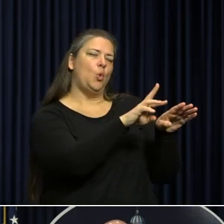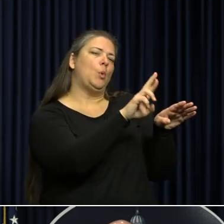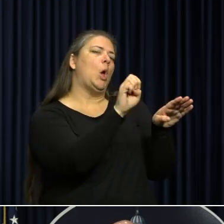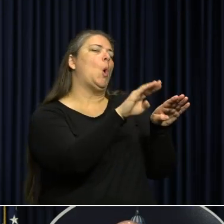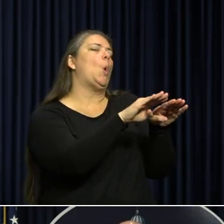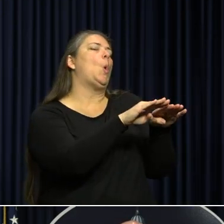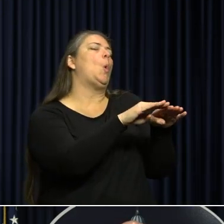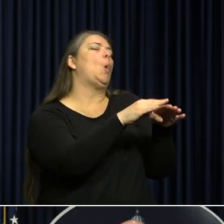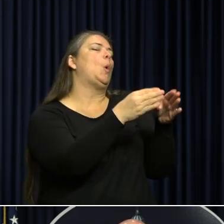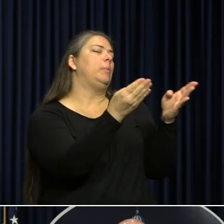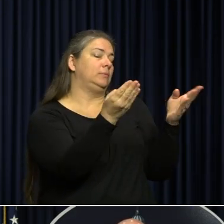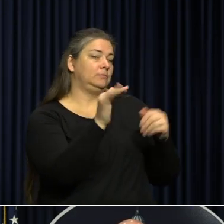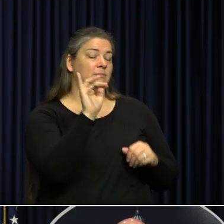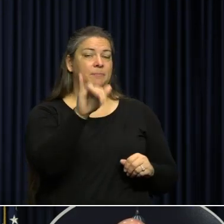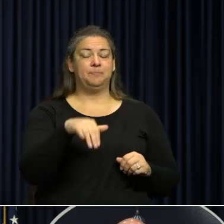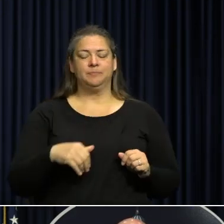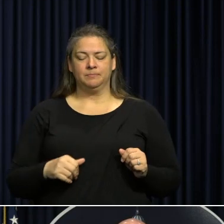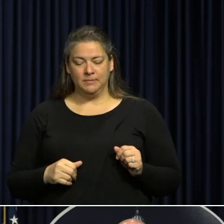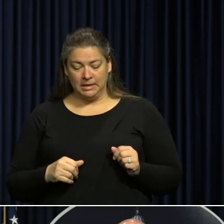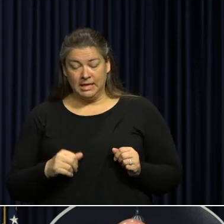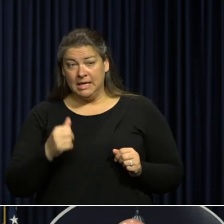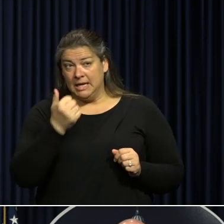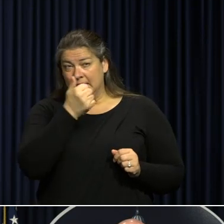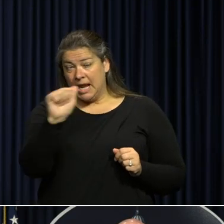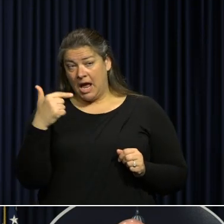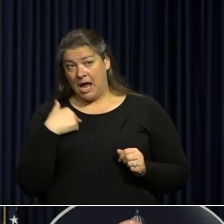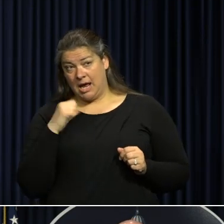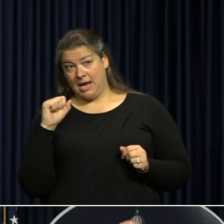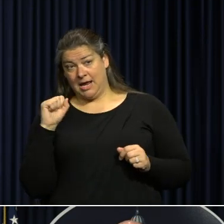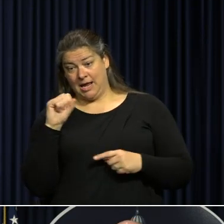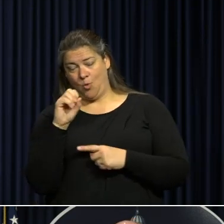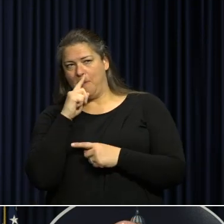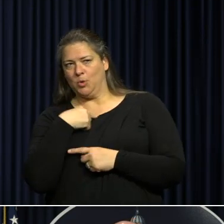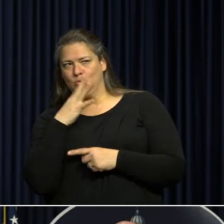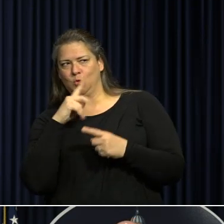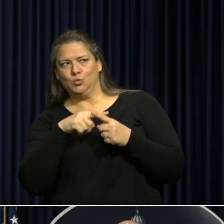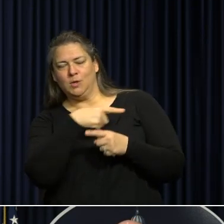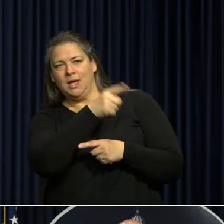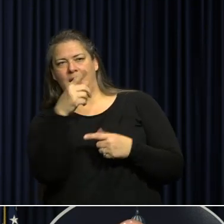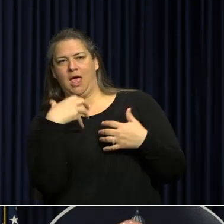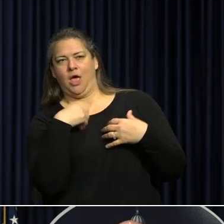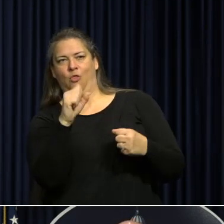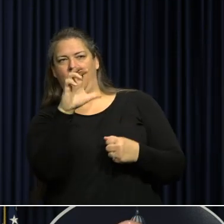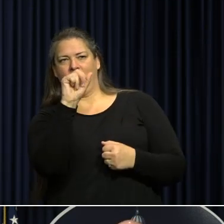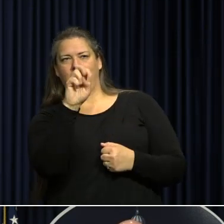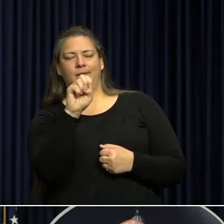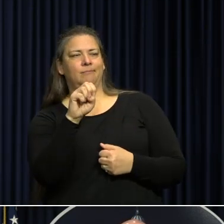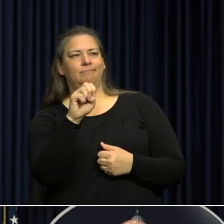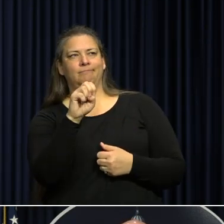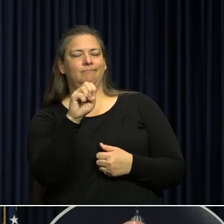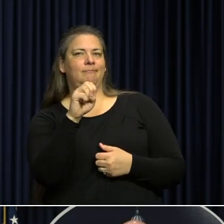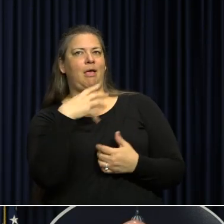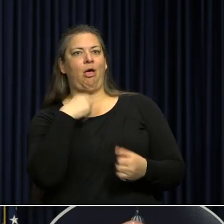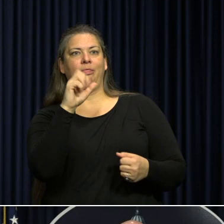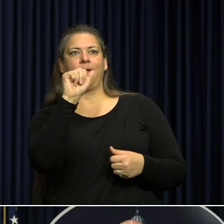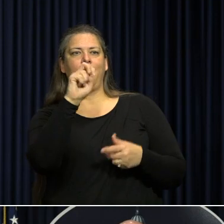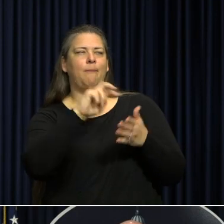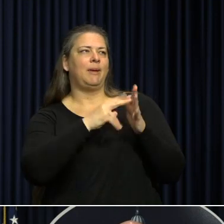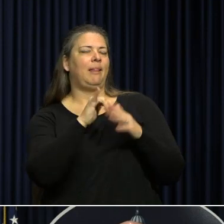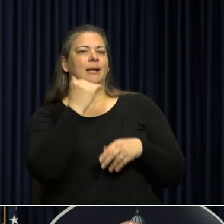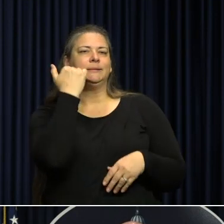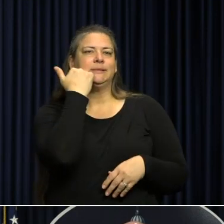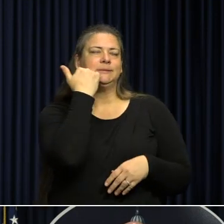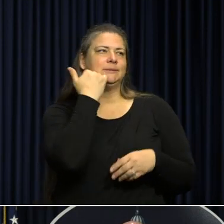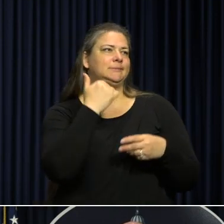here, and I direct this at the healthcare community specifically, and by healthcare I mean any kind of healthcare, and that includes dentistry